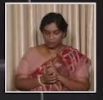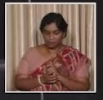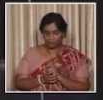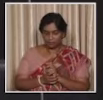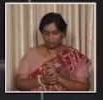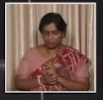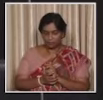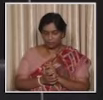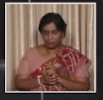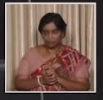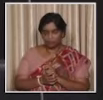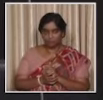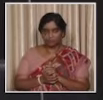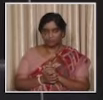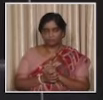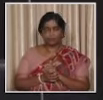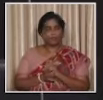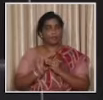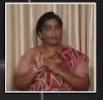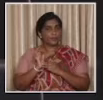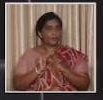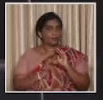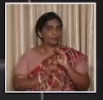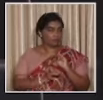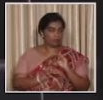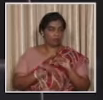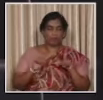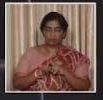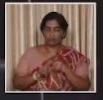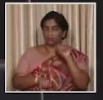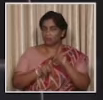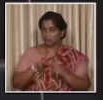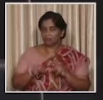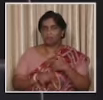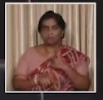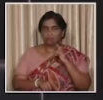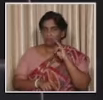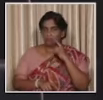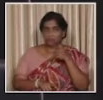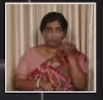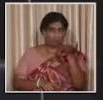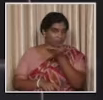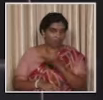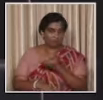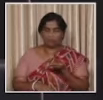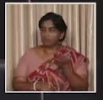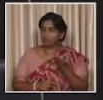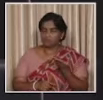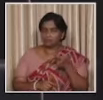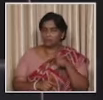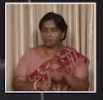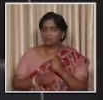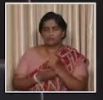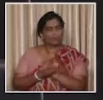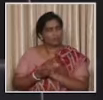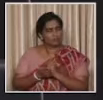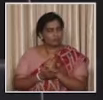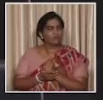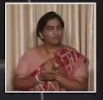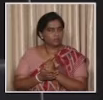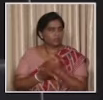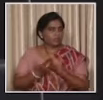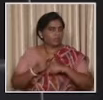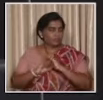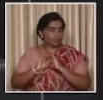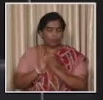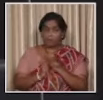40 million, I do not know whether you will be able to utilize or divert all that money, because it's a World